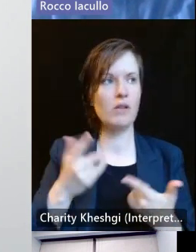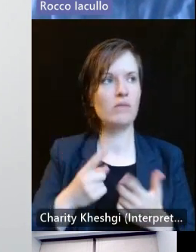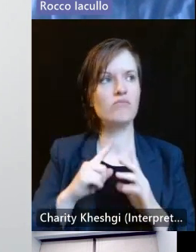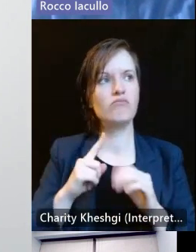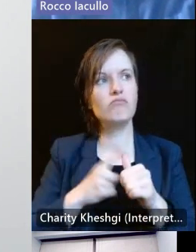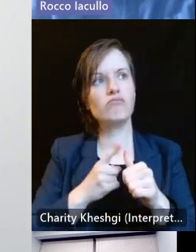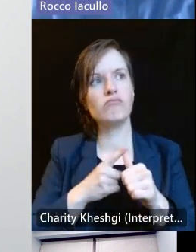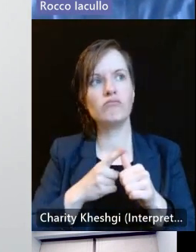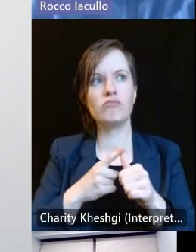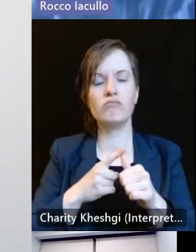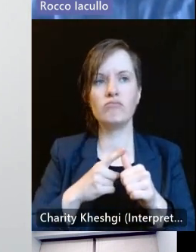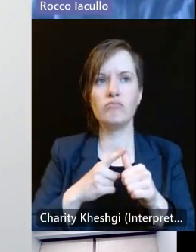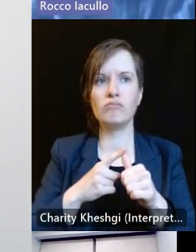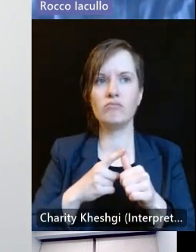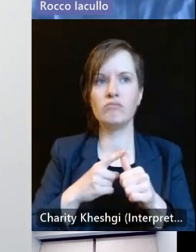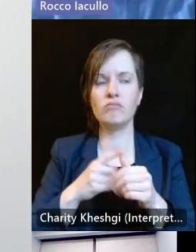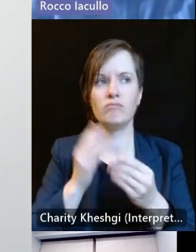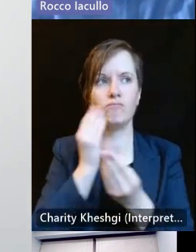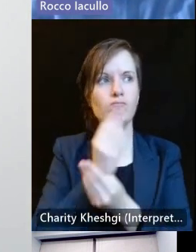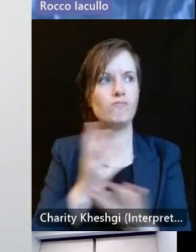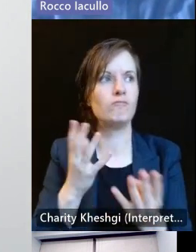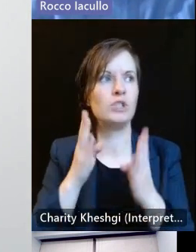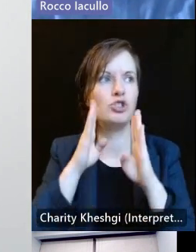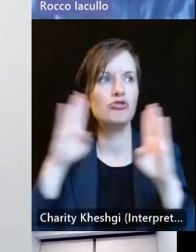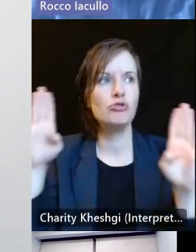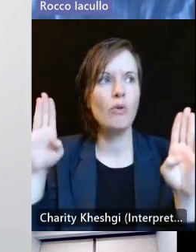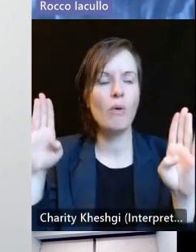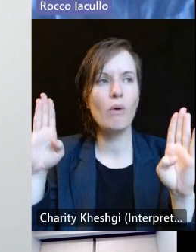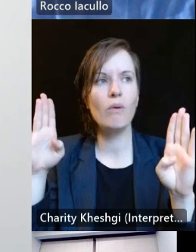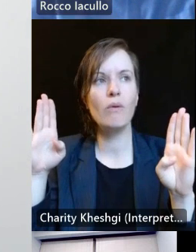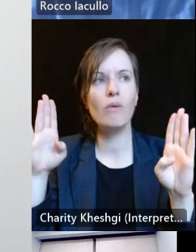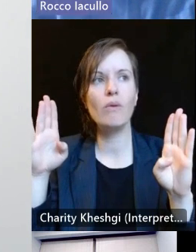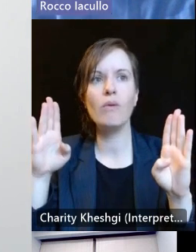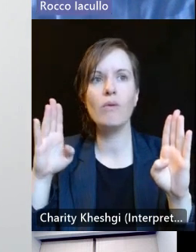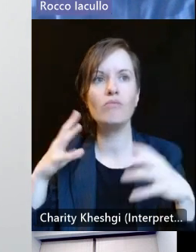a general overview of the